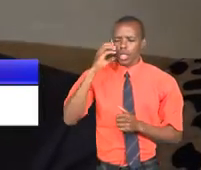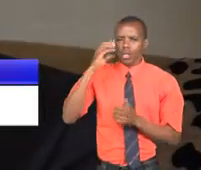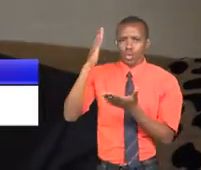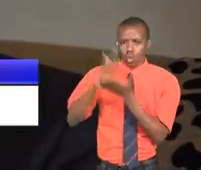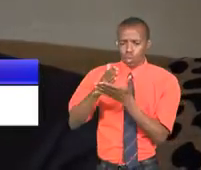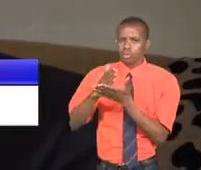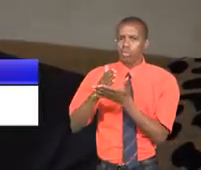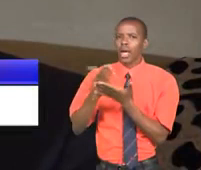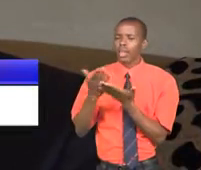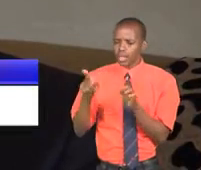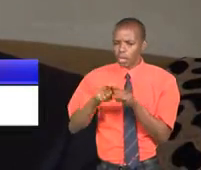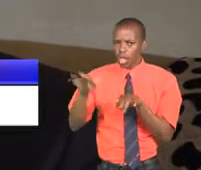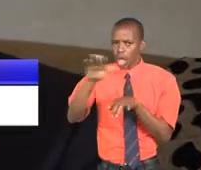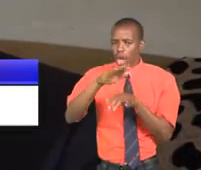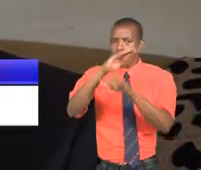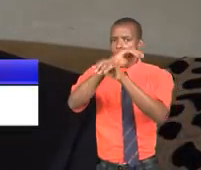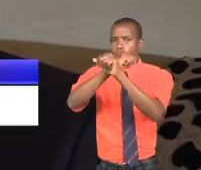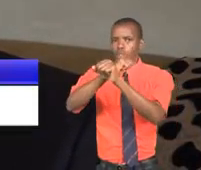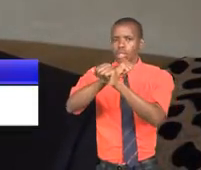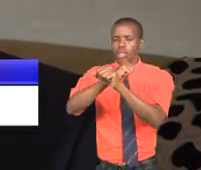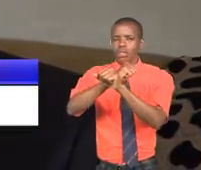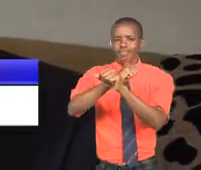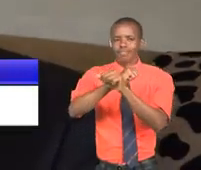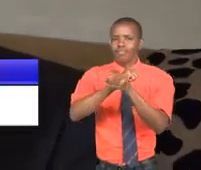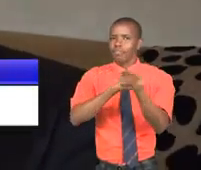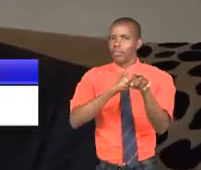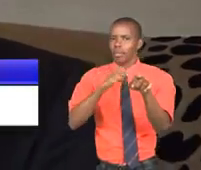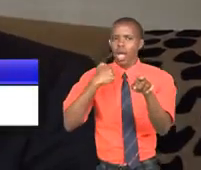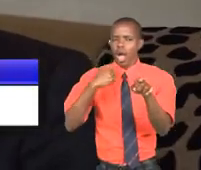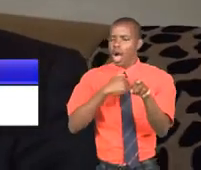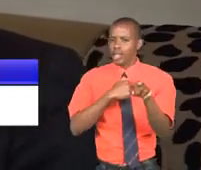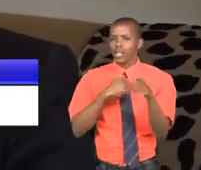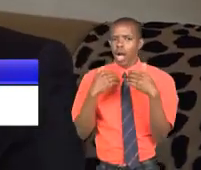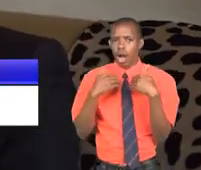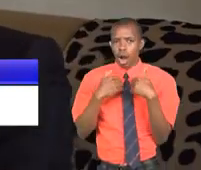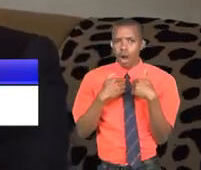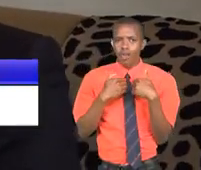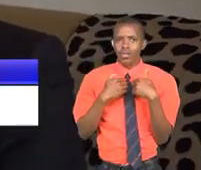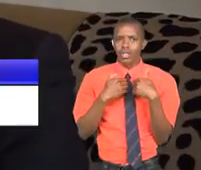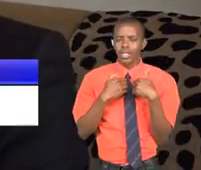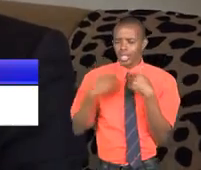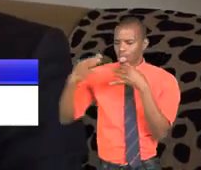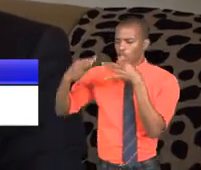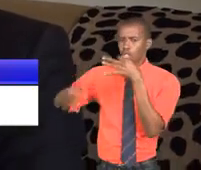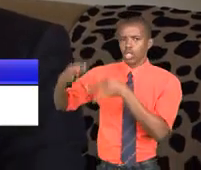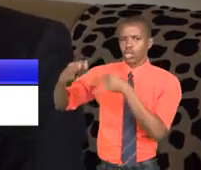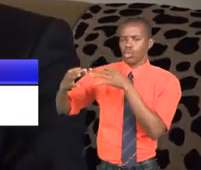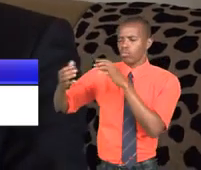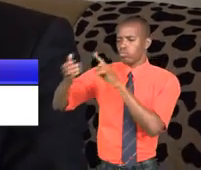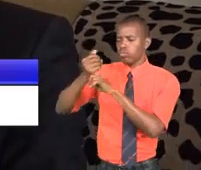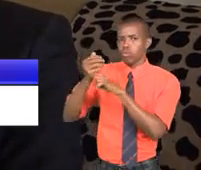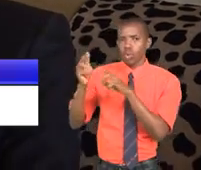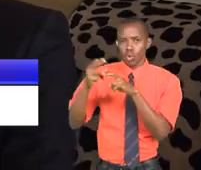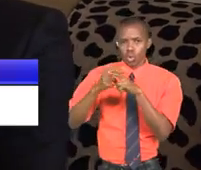irony of things is protectors turning into molesters. We still hold on to the hope of justice being served.